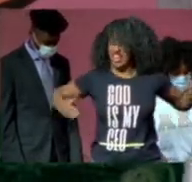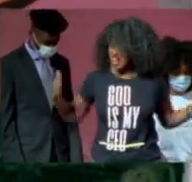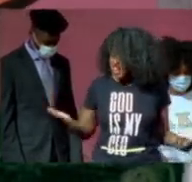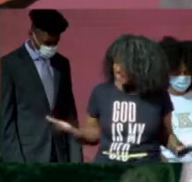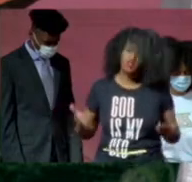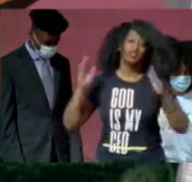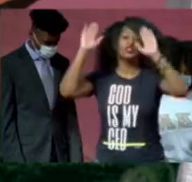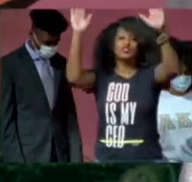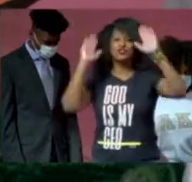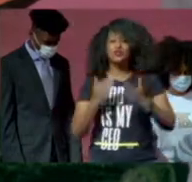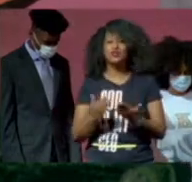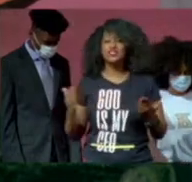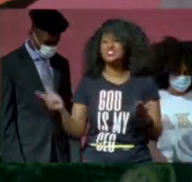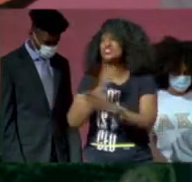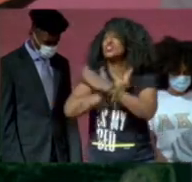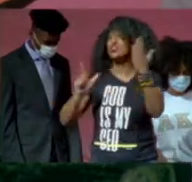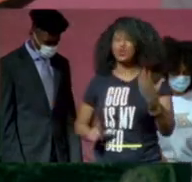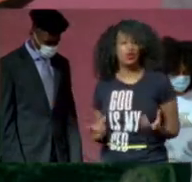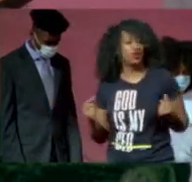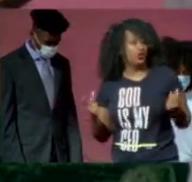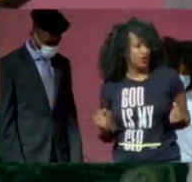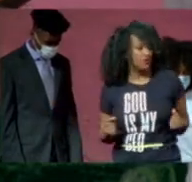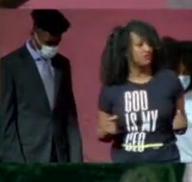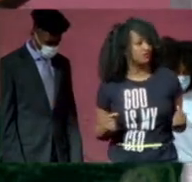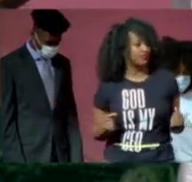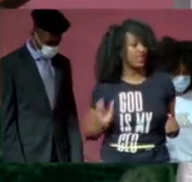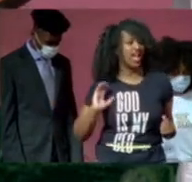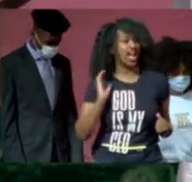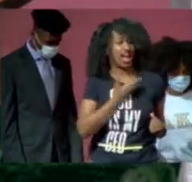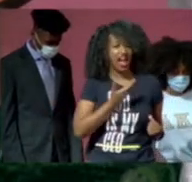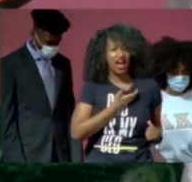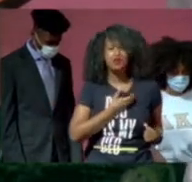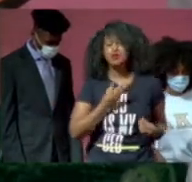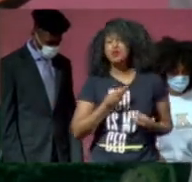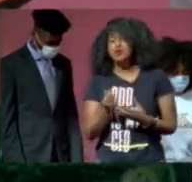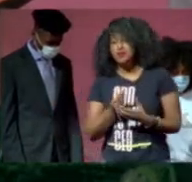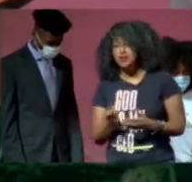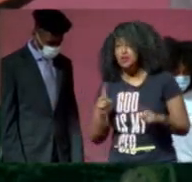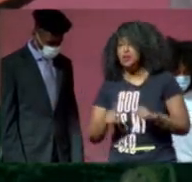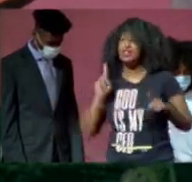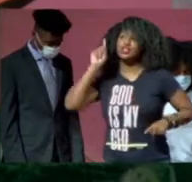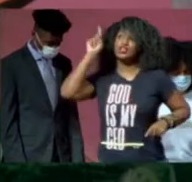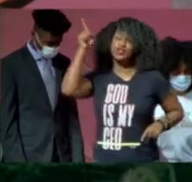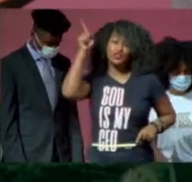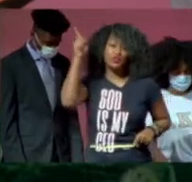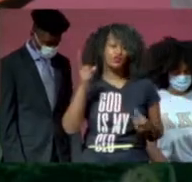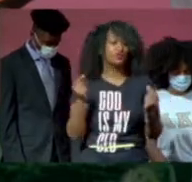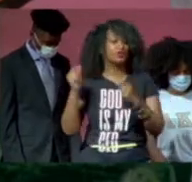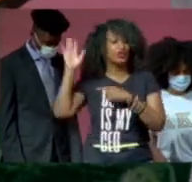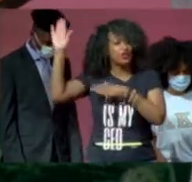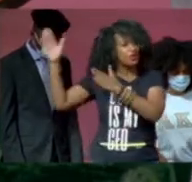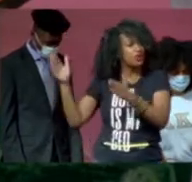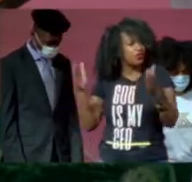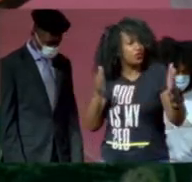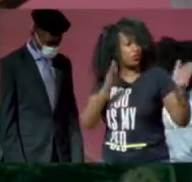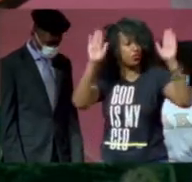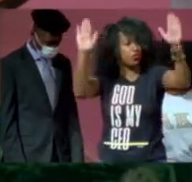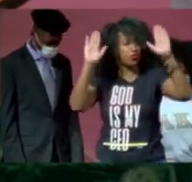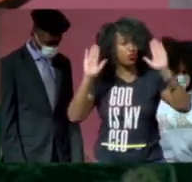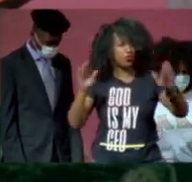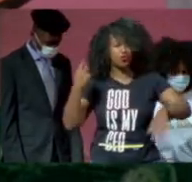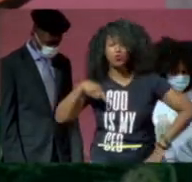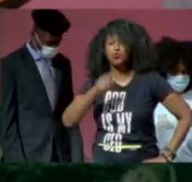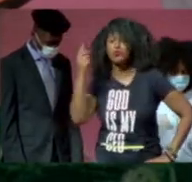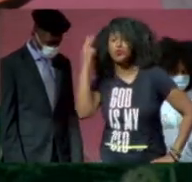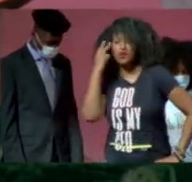thing. This is the Lord's doing. Lord, it was our contributions, but it was the Lord's doing, and it is marvelous in our